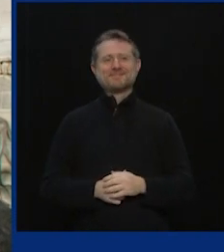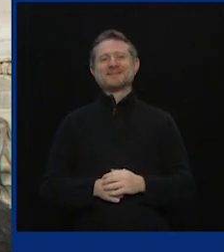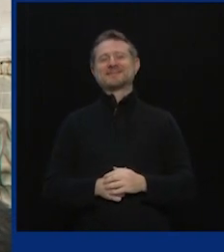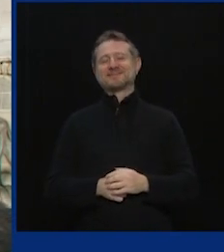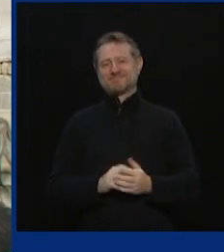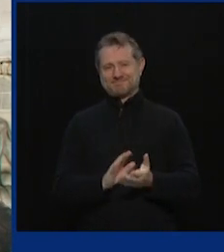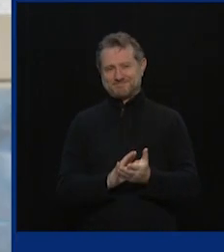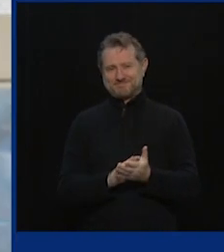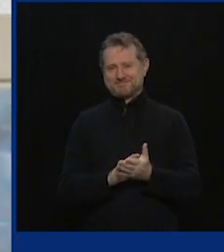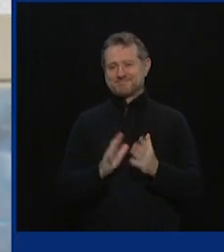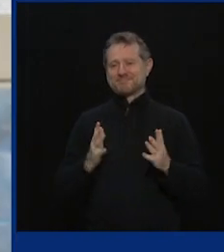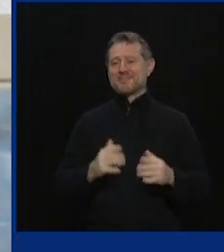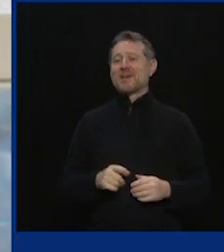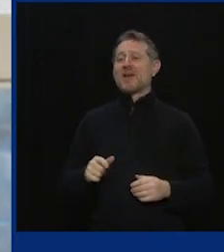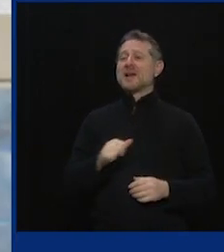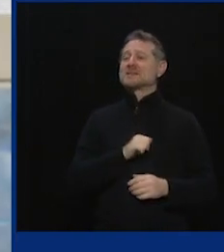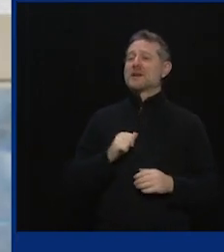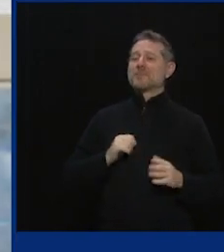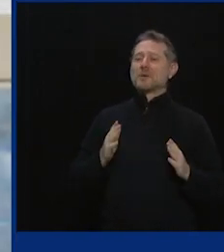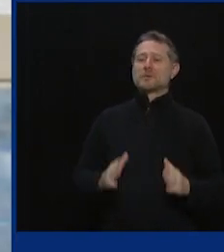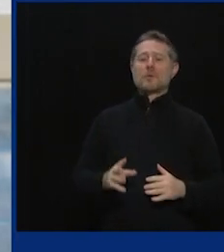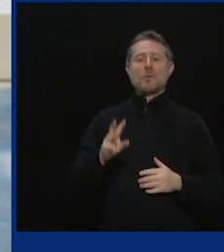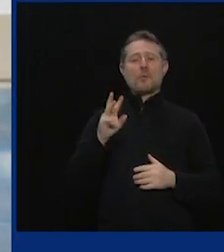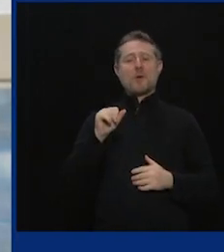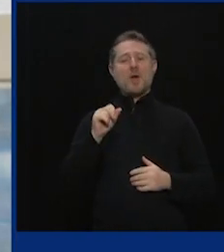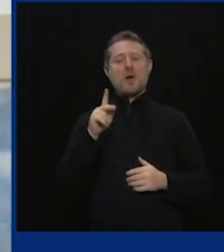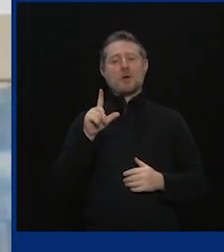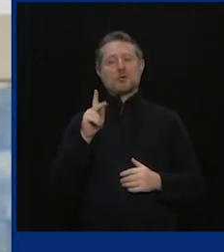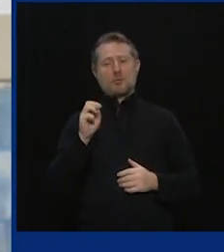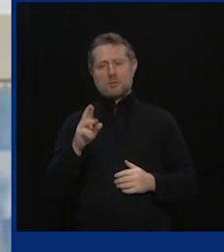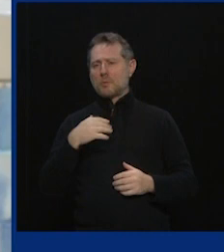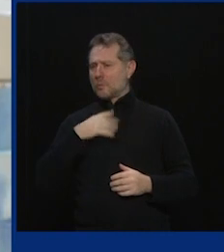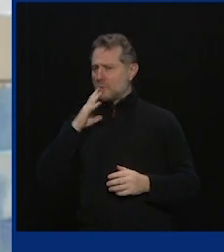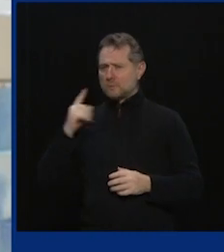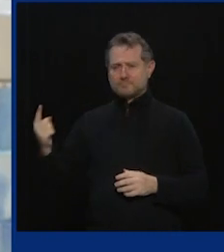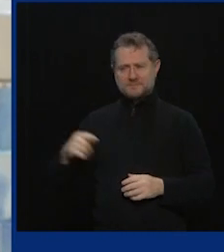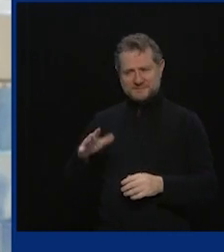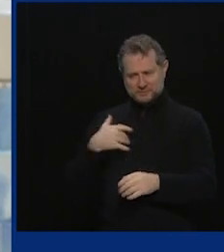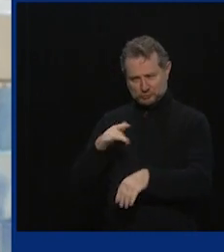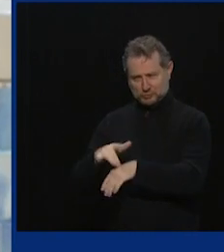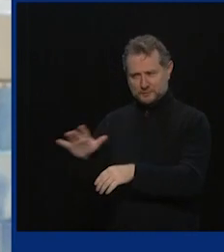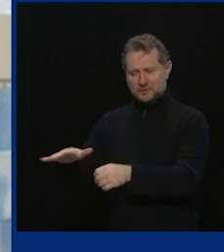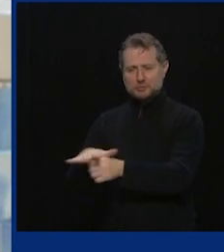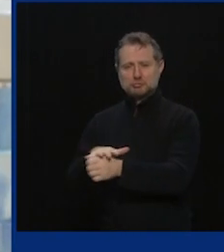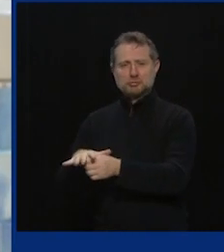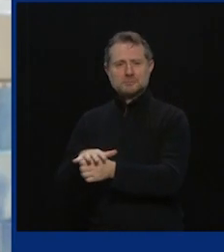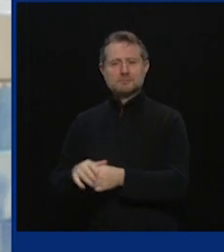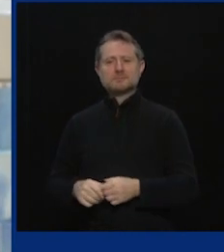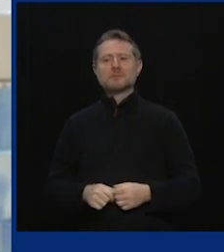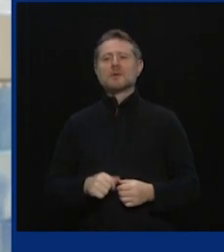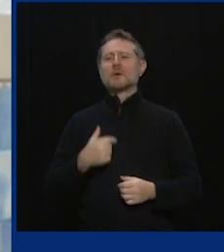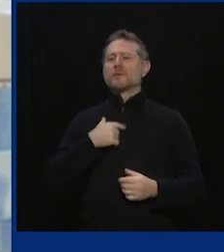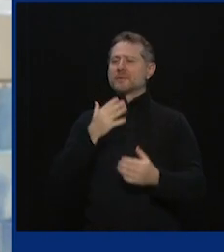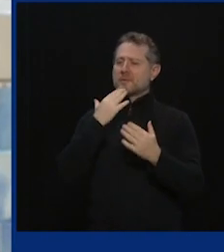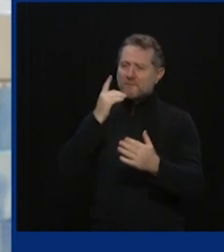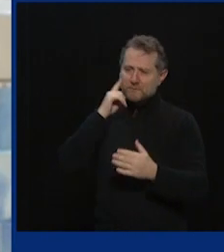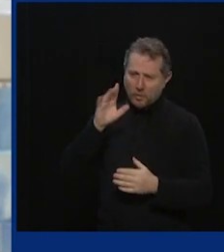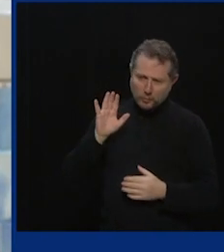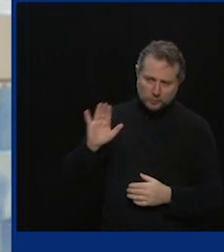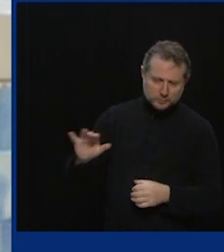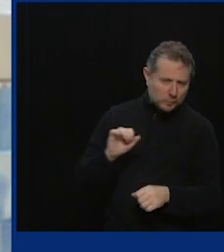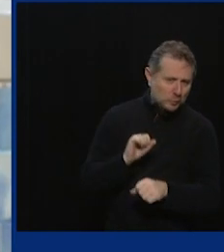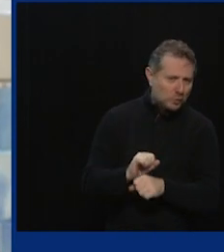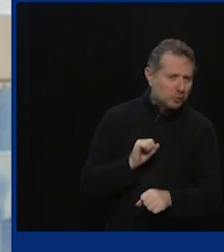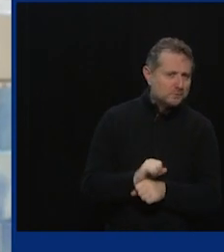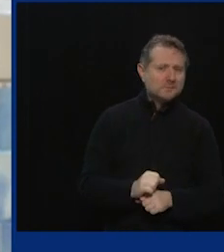Assemblymember Latrice Walker, yes, I'm always in your district too. I know. You're saying, how come you're not in my district? Right? So thank you for all you do, and Assemblymember